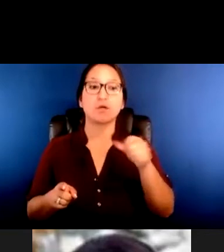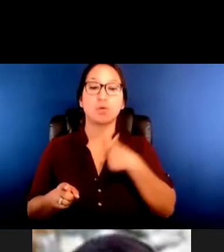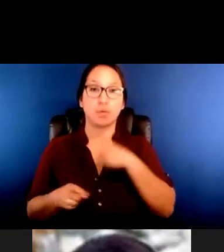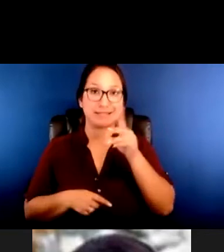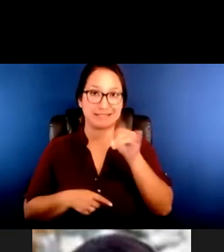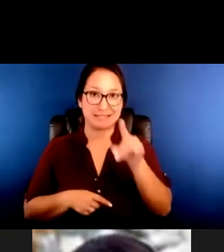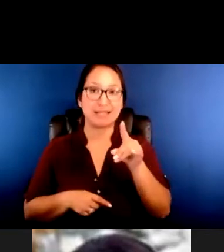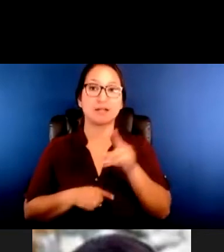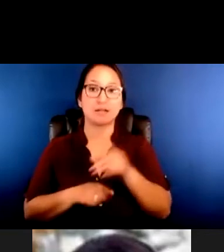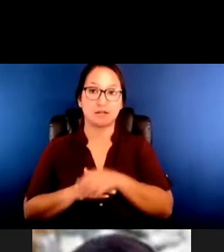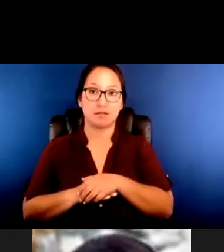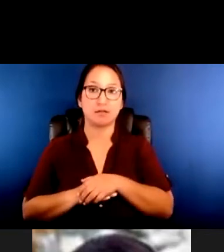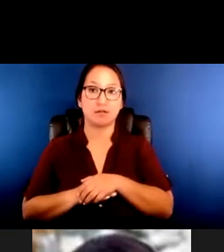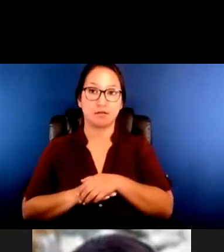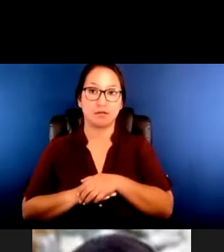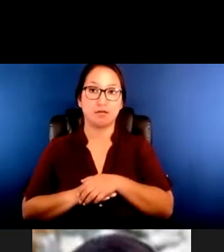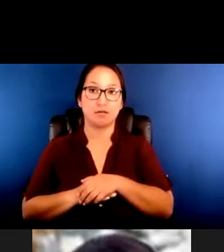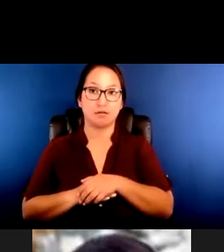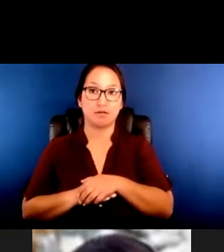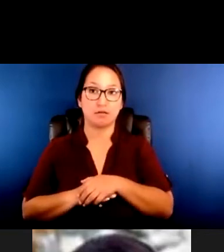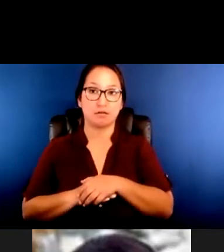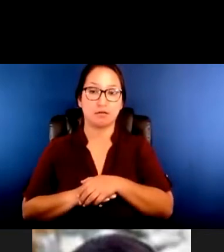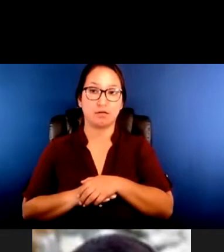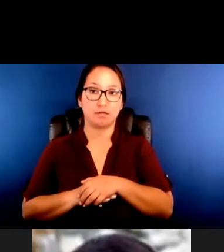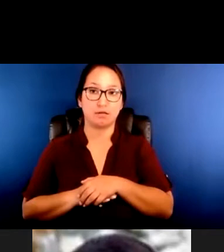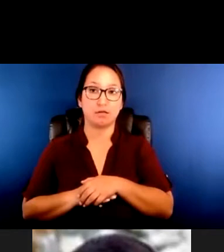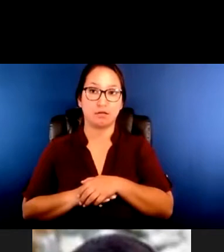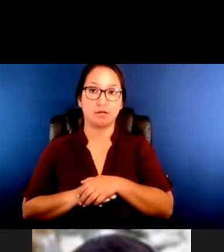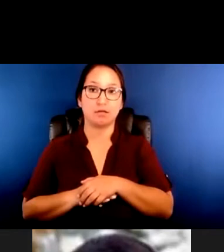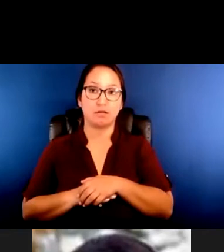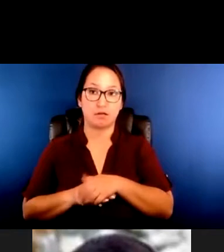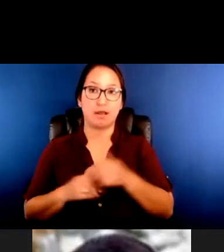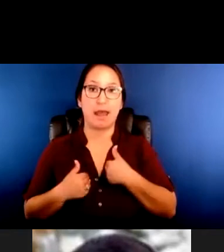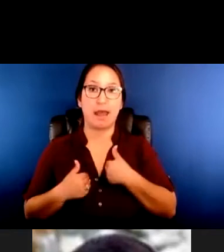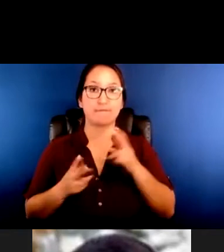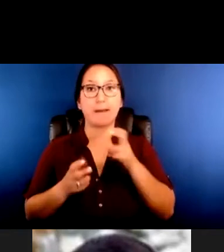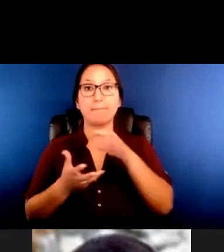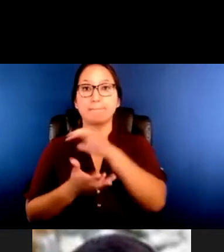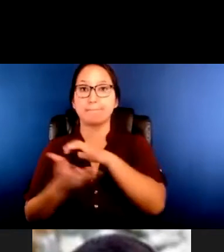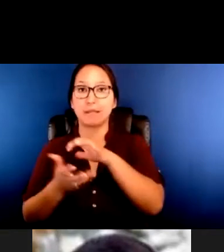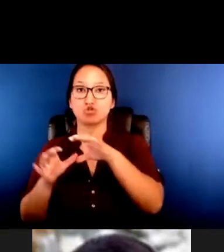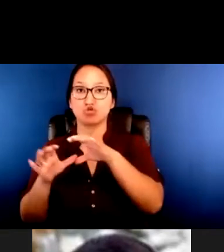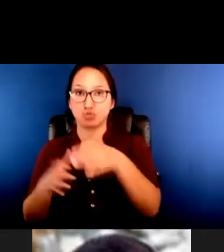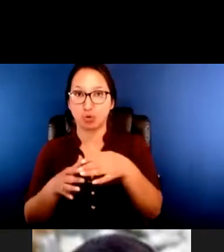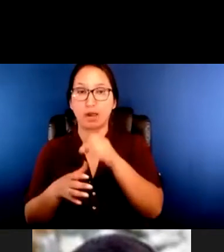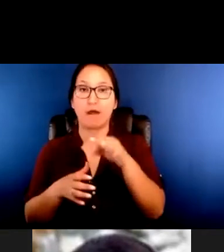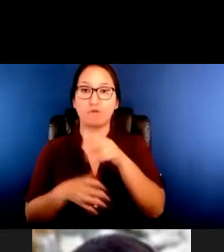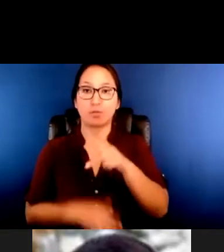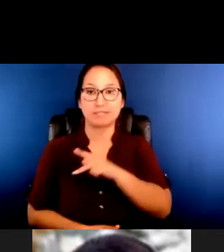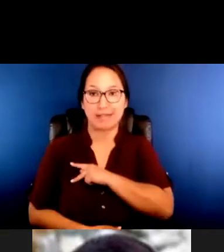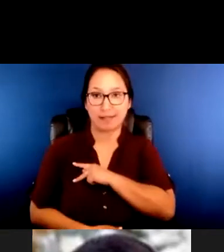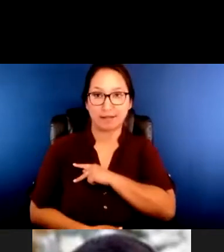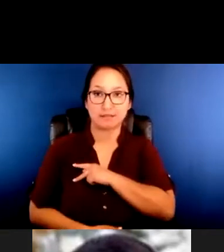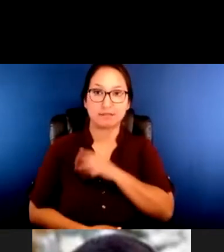they had a mixed group of personalities, and then later on a group with